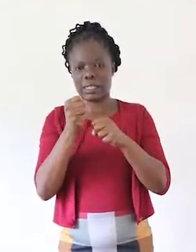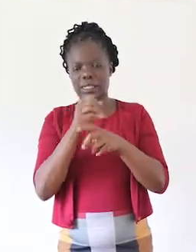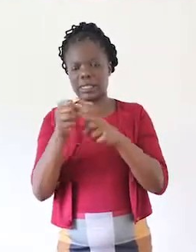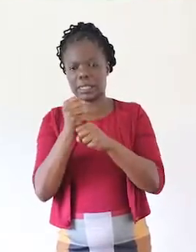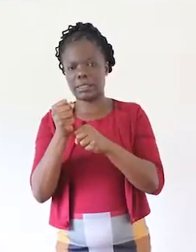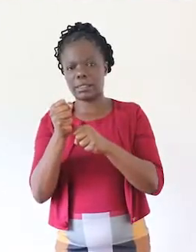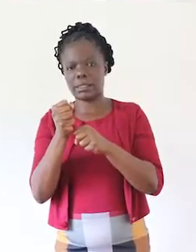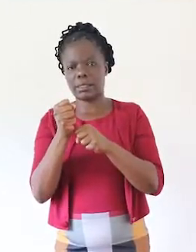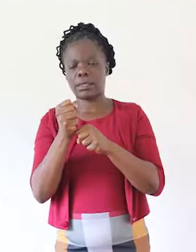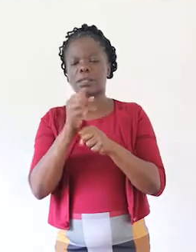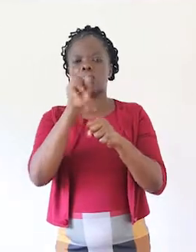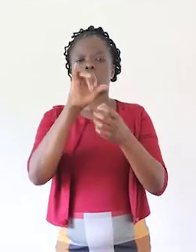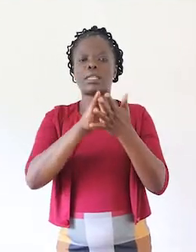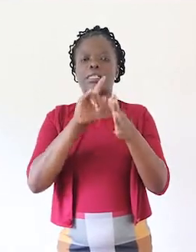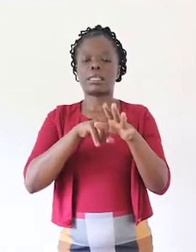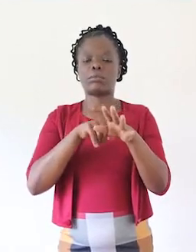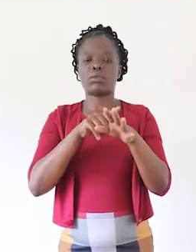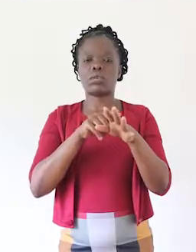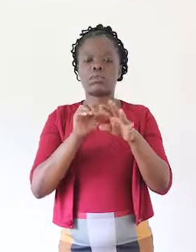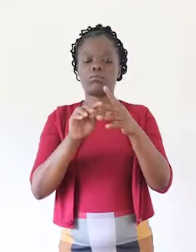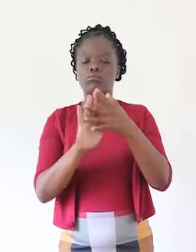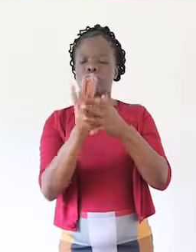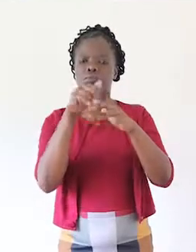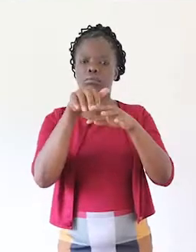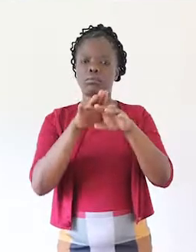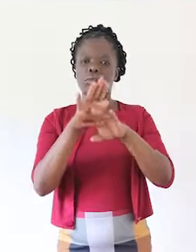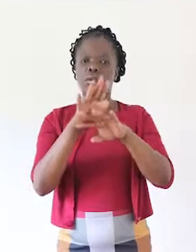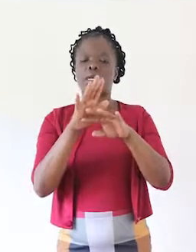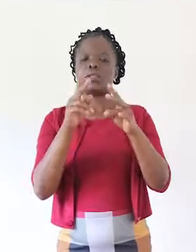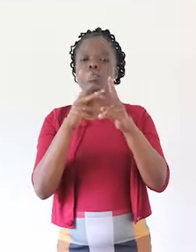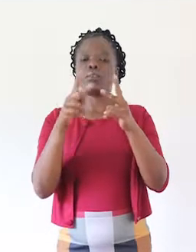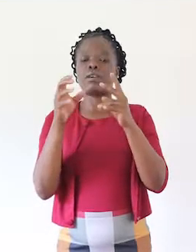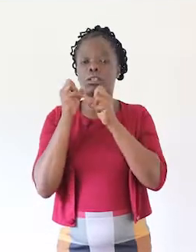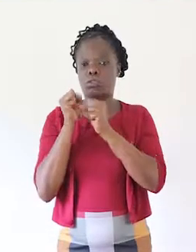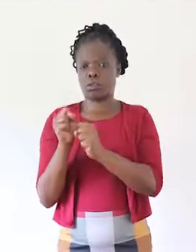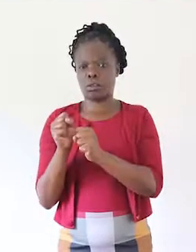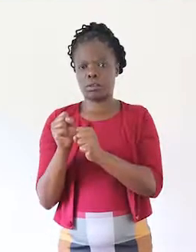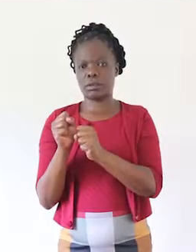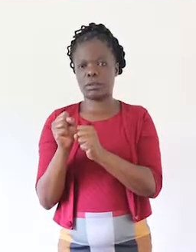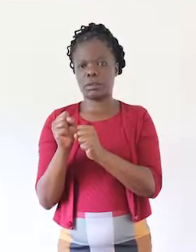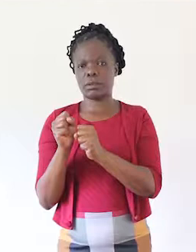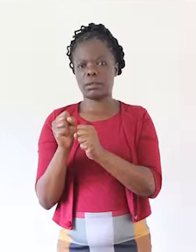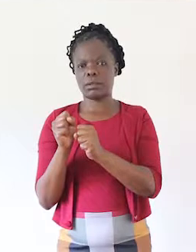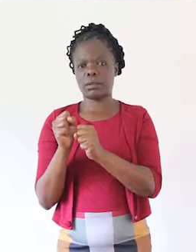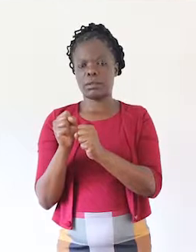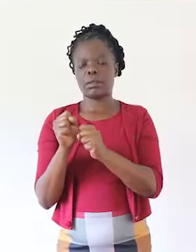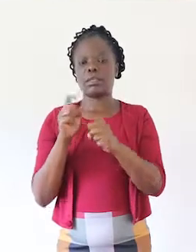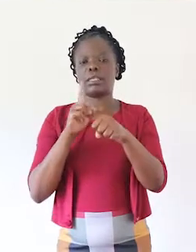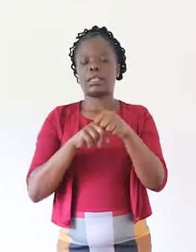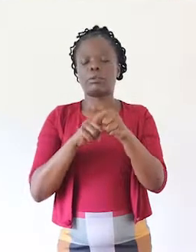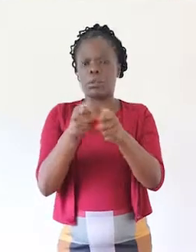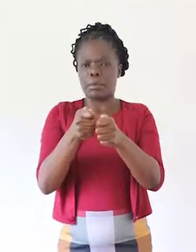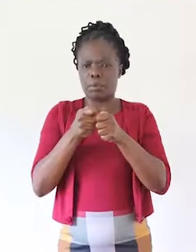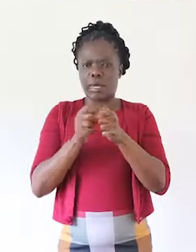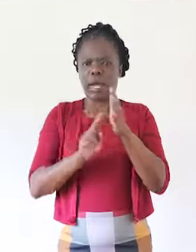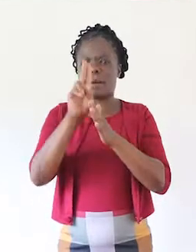So now this tight. So that when you will be passing this one, it will be strong. Be strong. And when